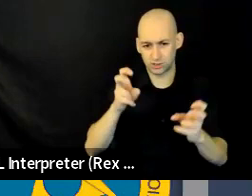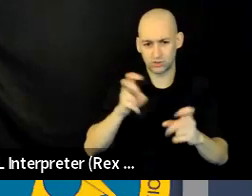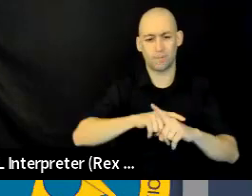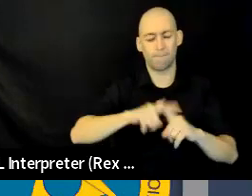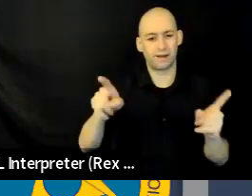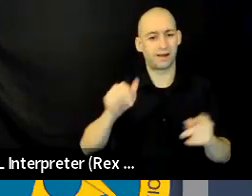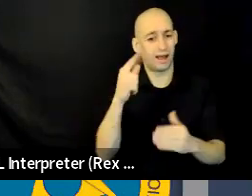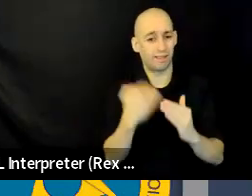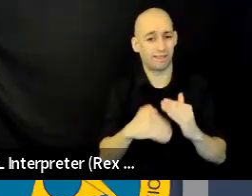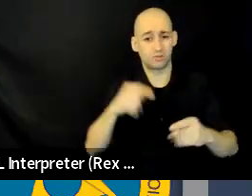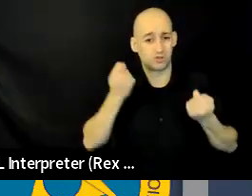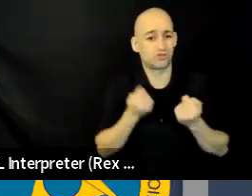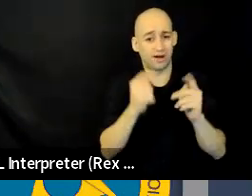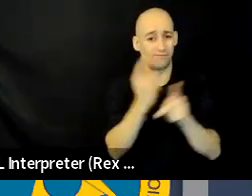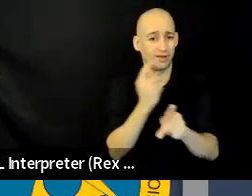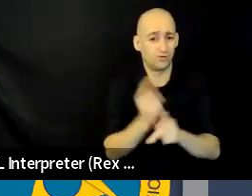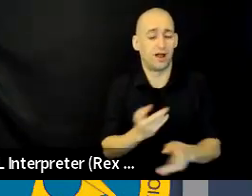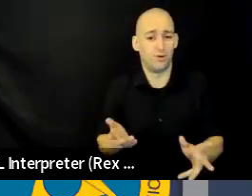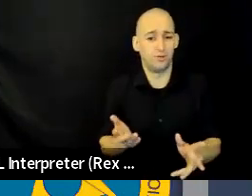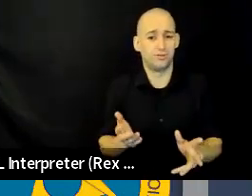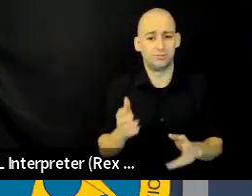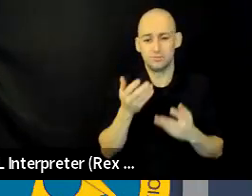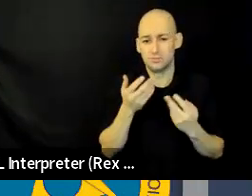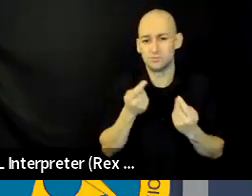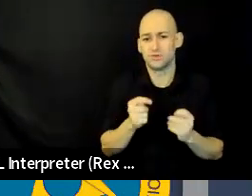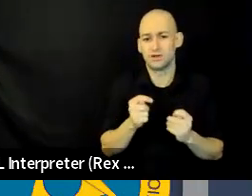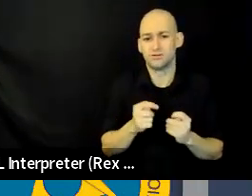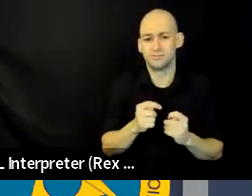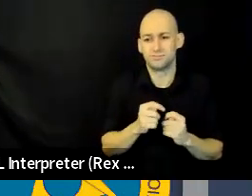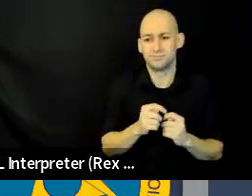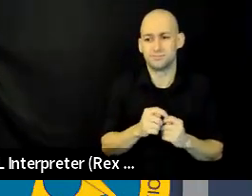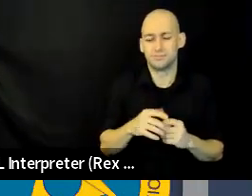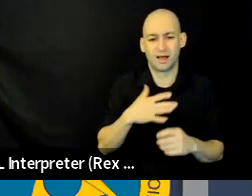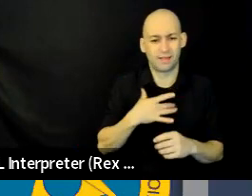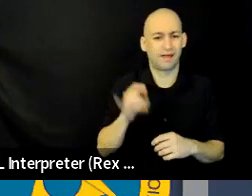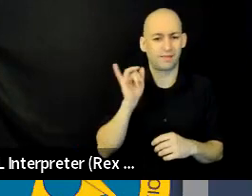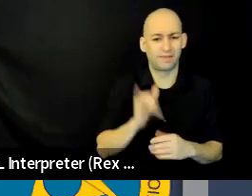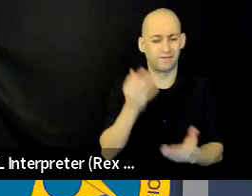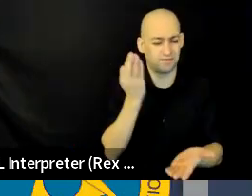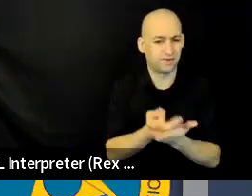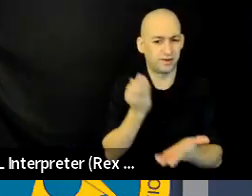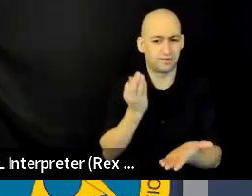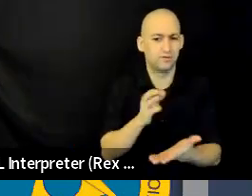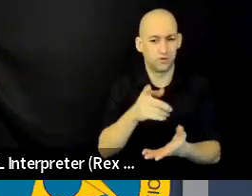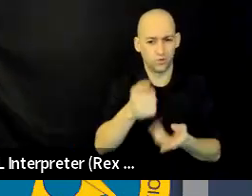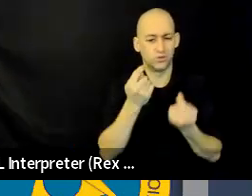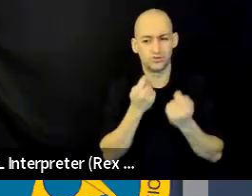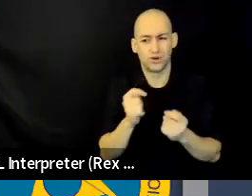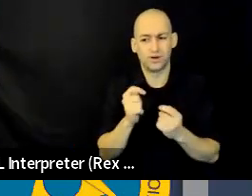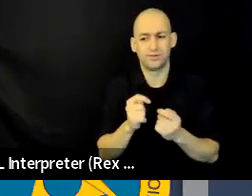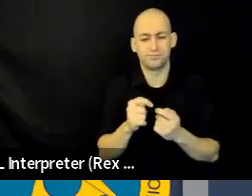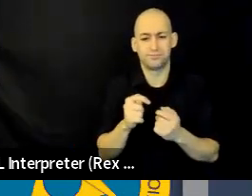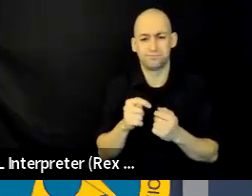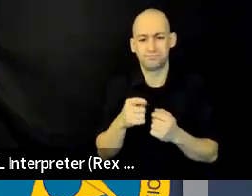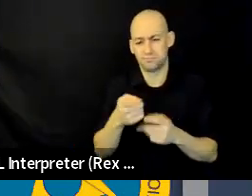trying to figure it out, and I really like the fact that you are taking a very